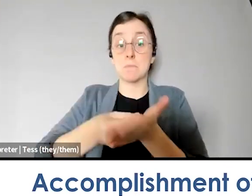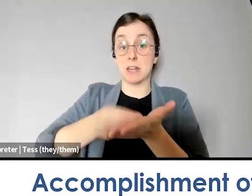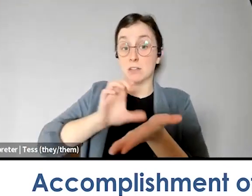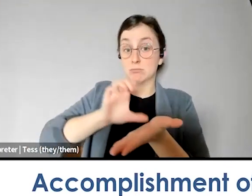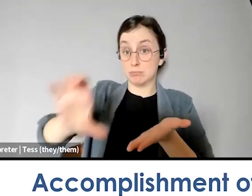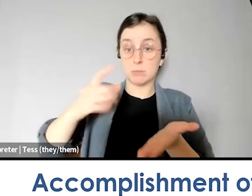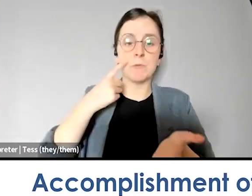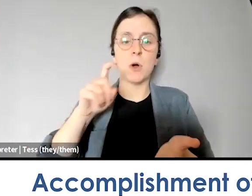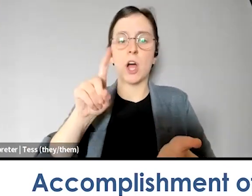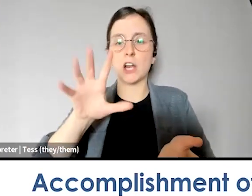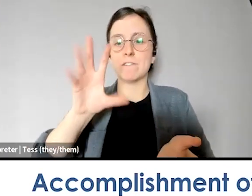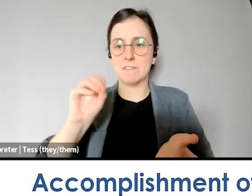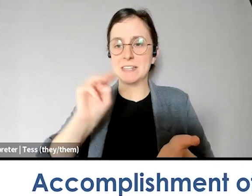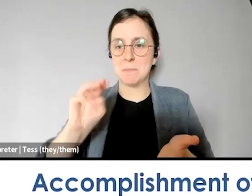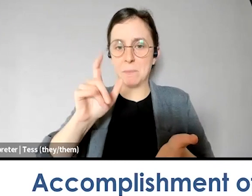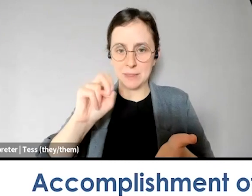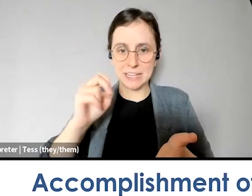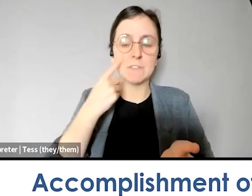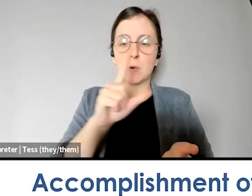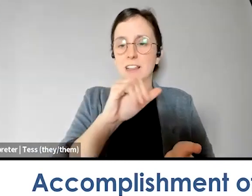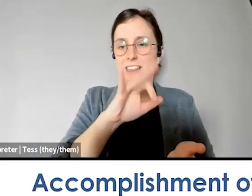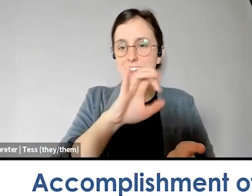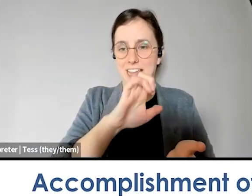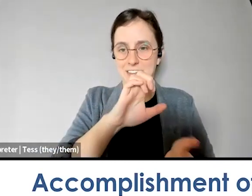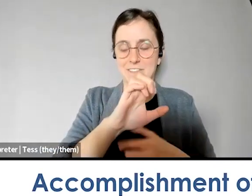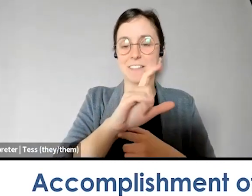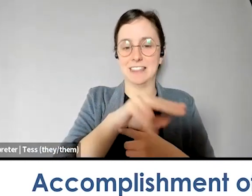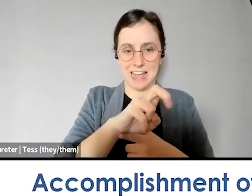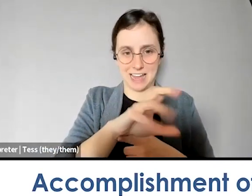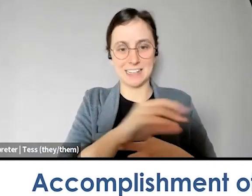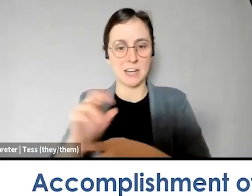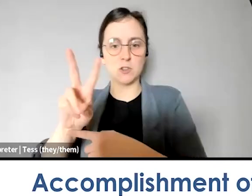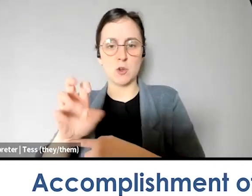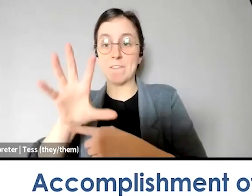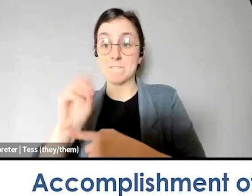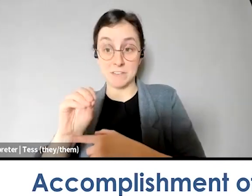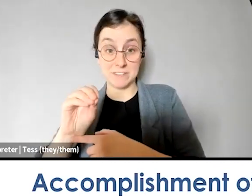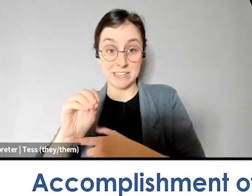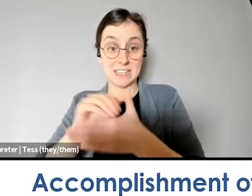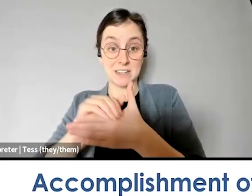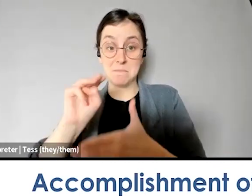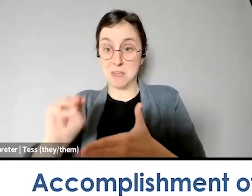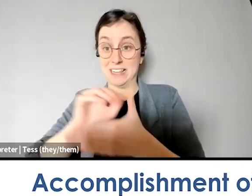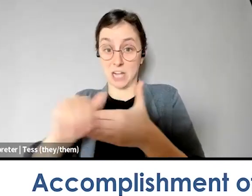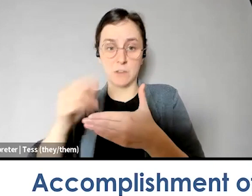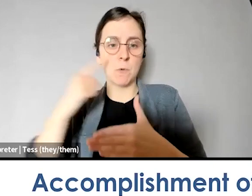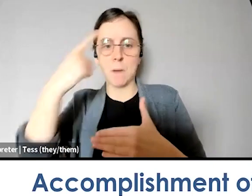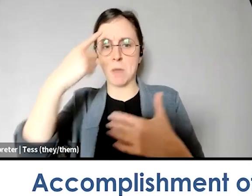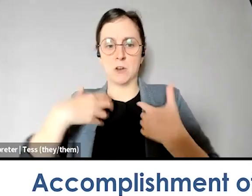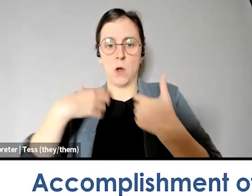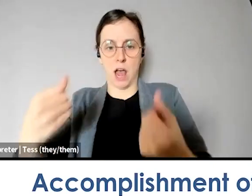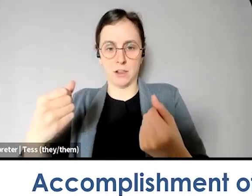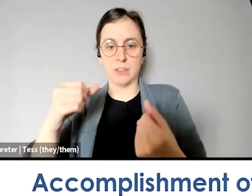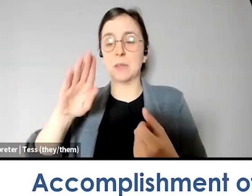block grant that Anita talked about, and also had some money around school mental health personnel and pipeline money